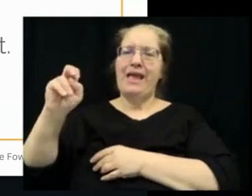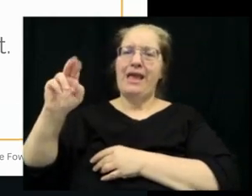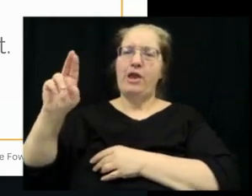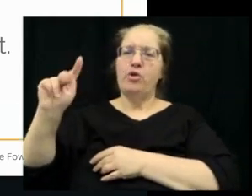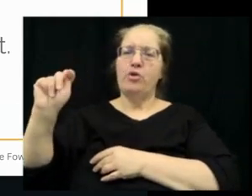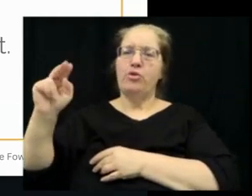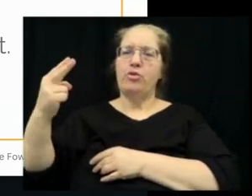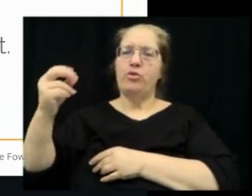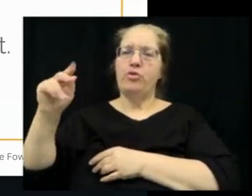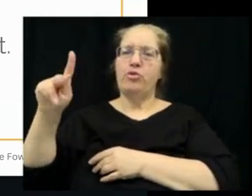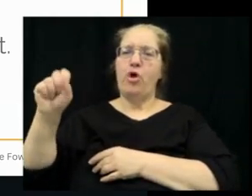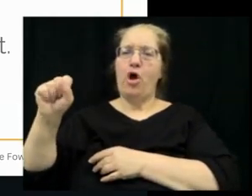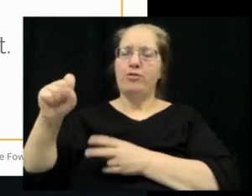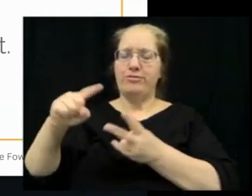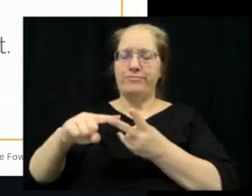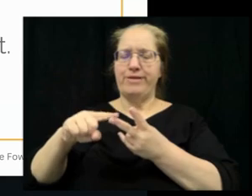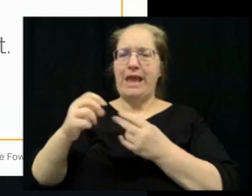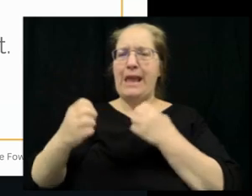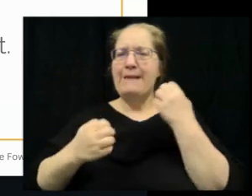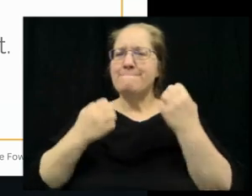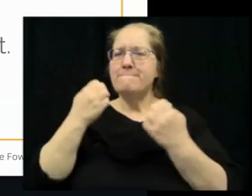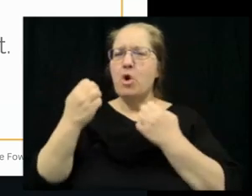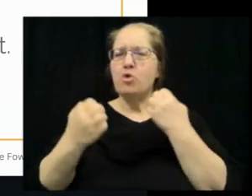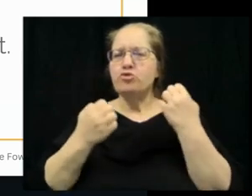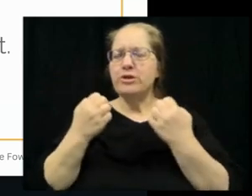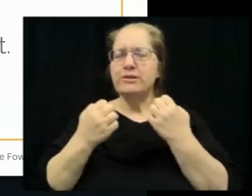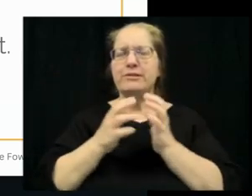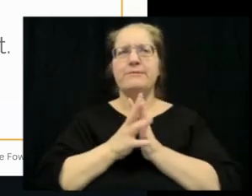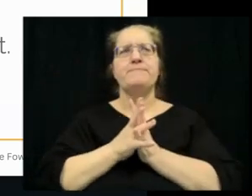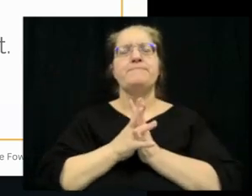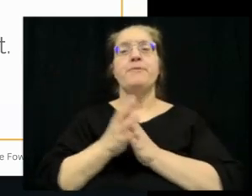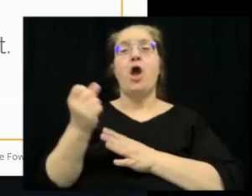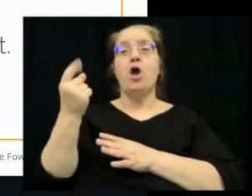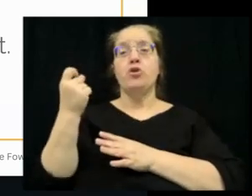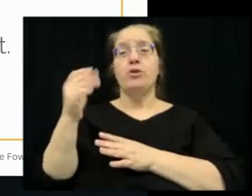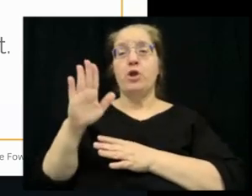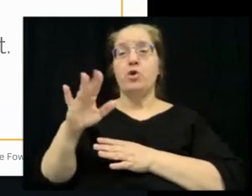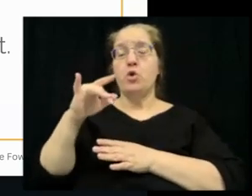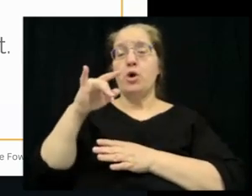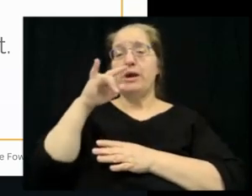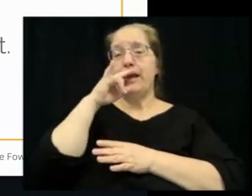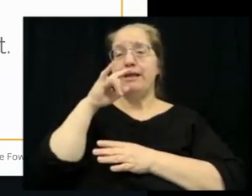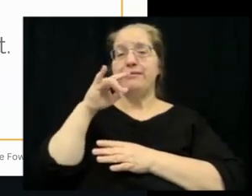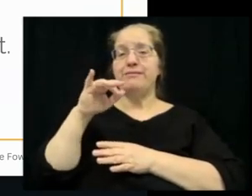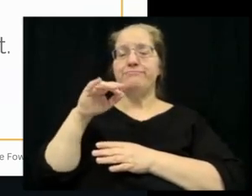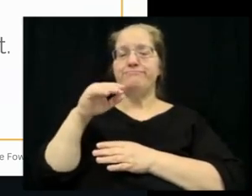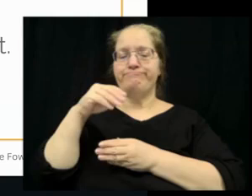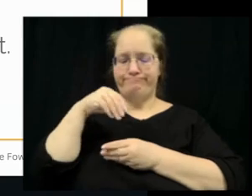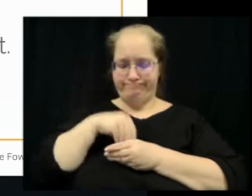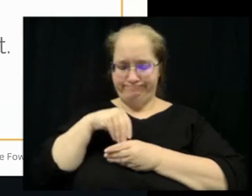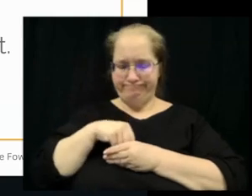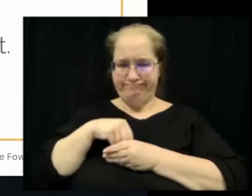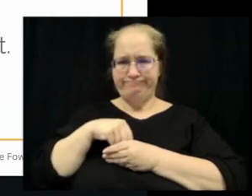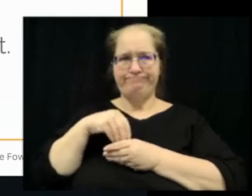telling themselves? Understanding a child's inner happenings is vital to determining